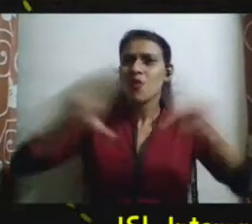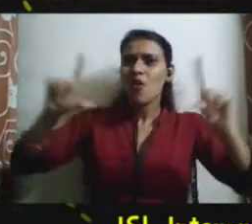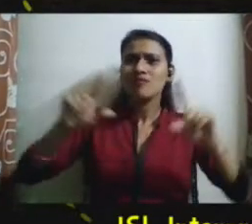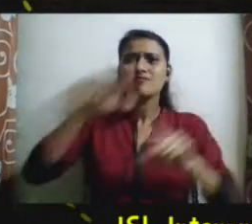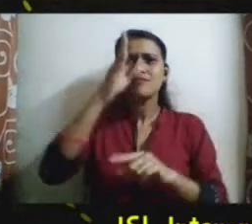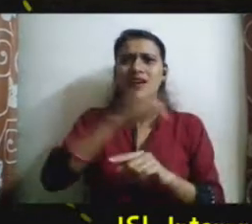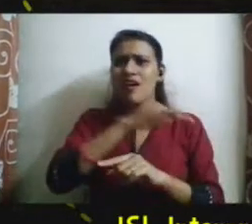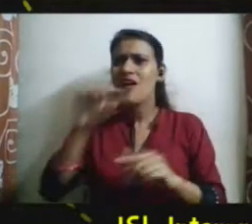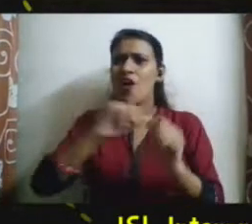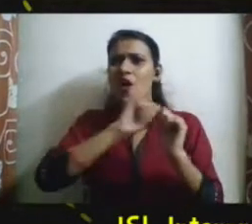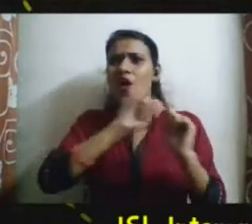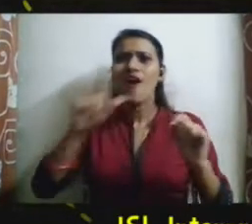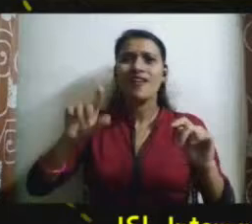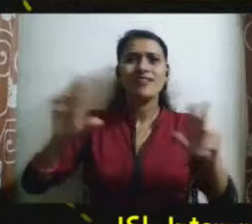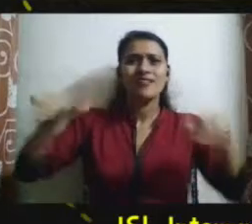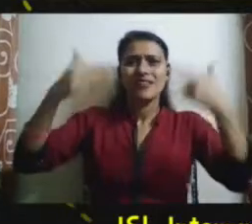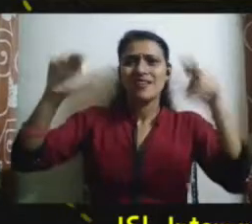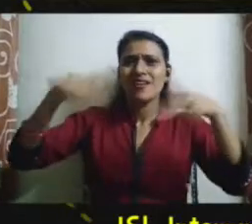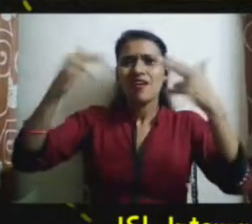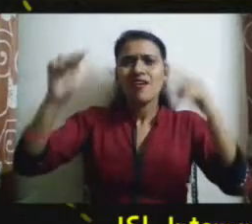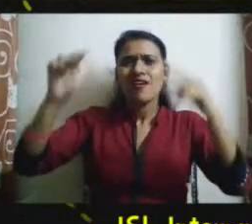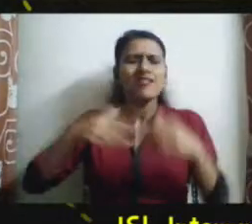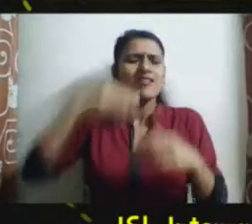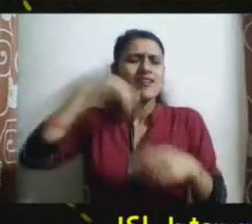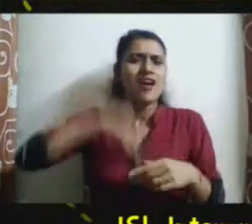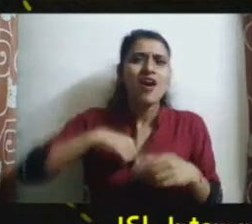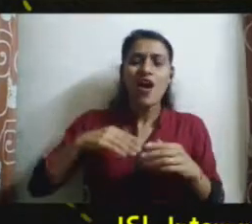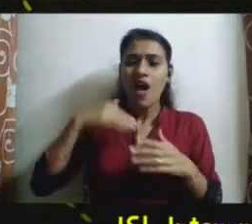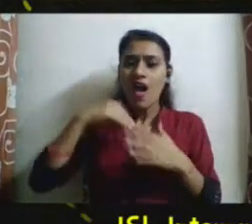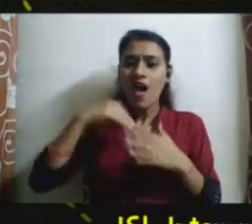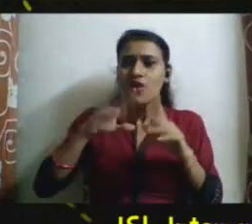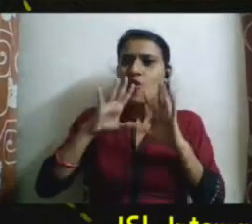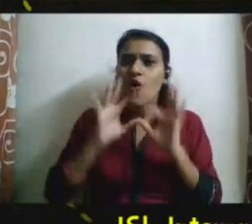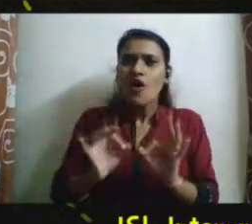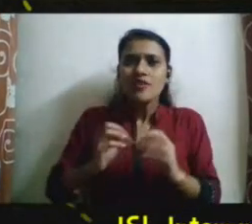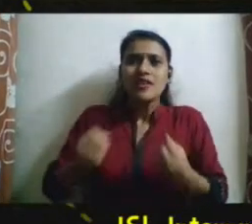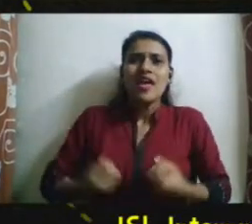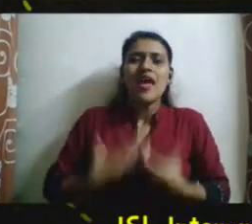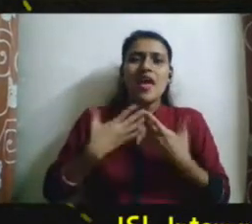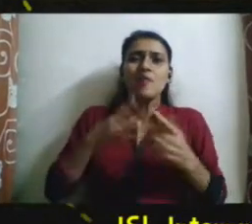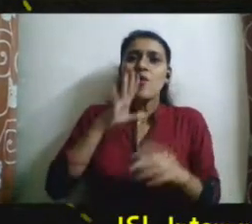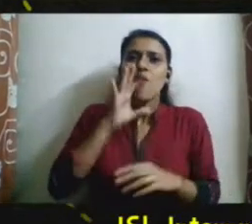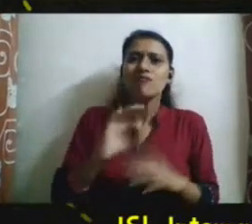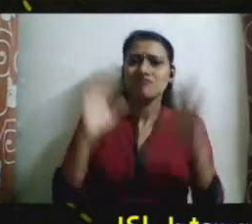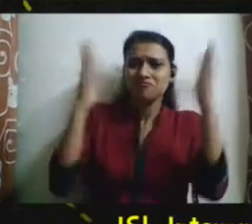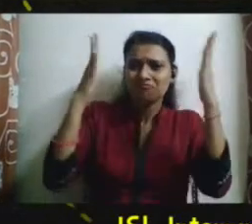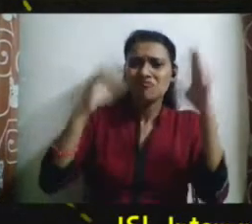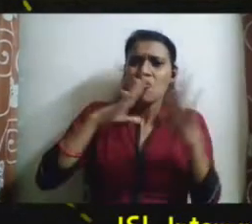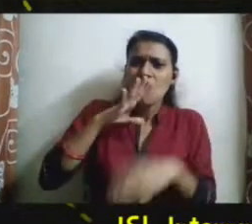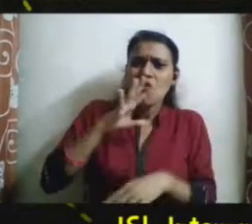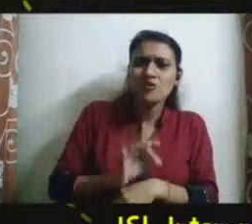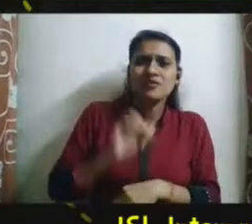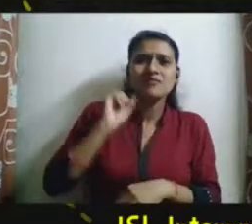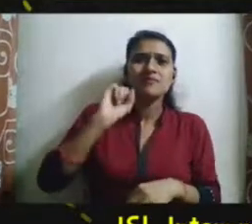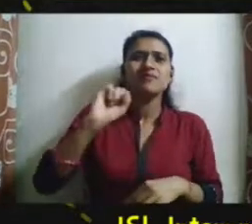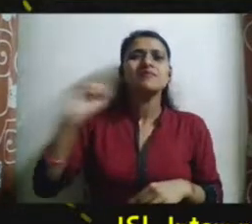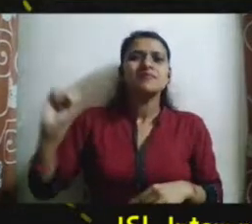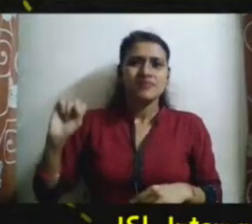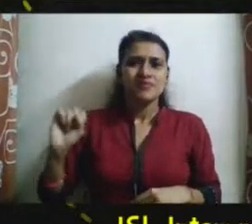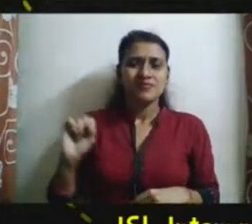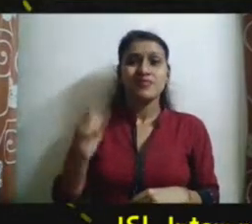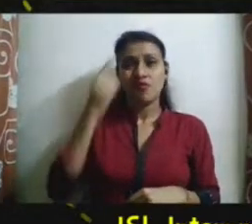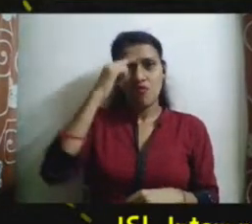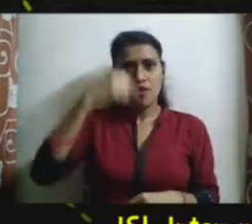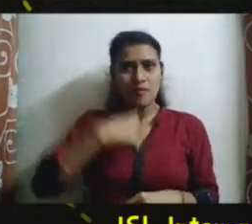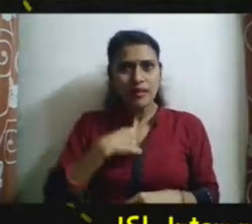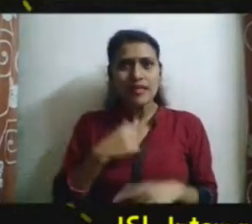else up and just so deeply appreciative of what other people were bringing to every space. I think for me, it was